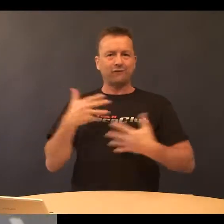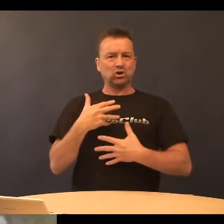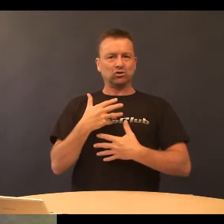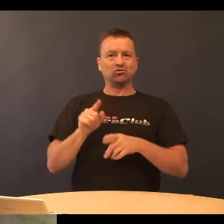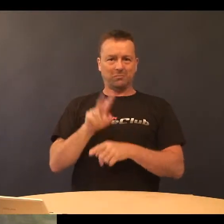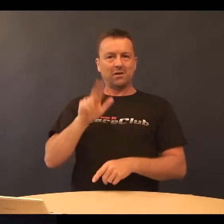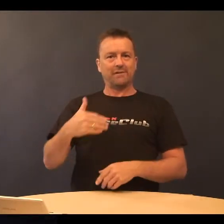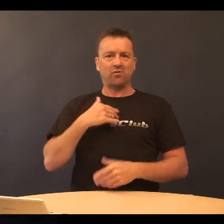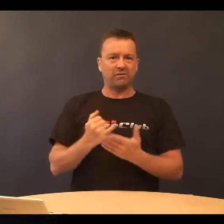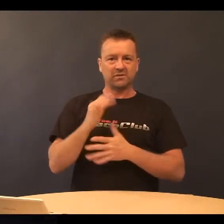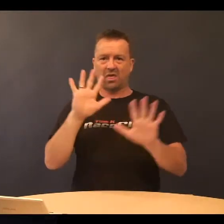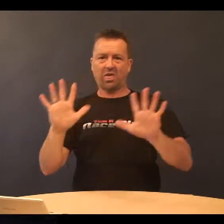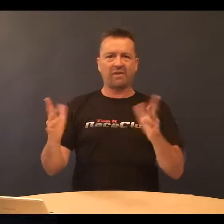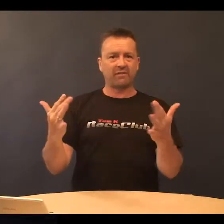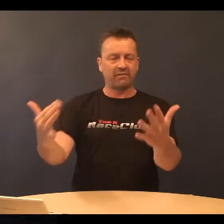you feel uncomfortable.